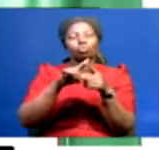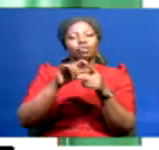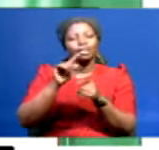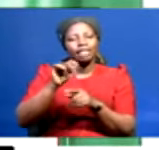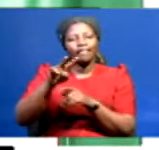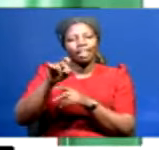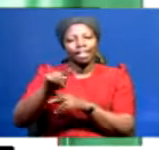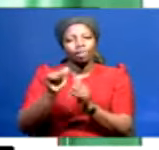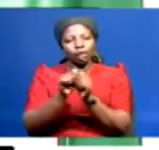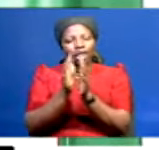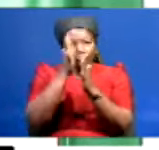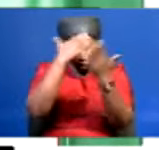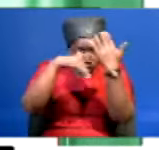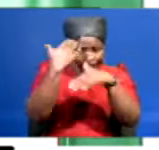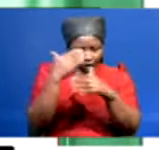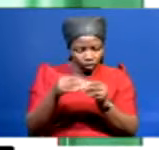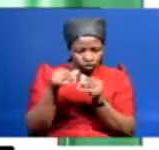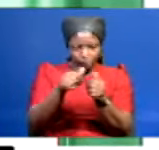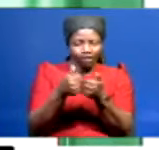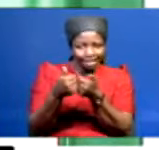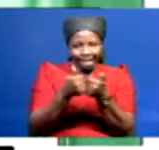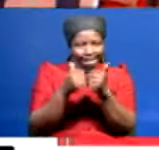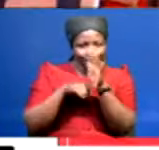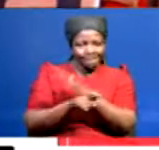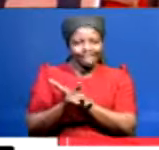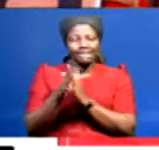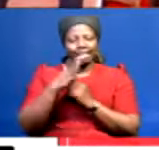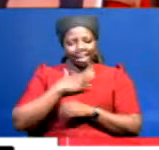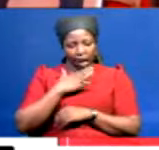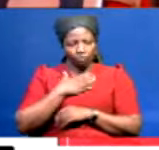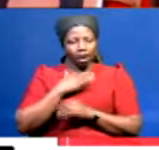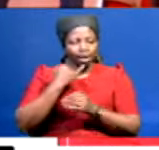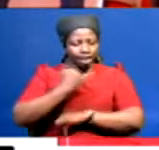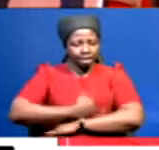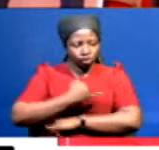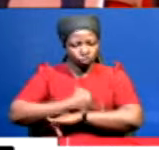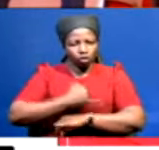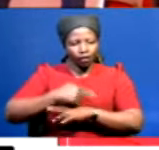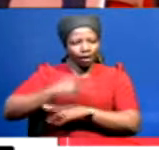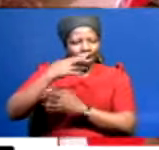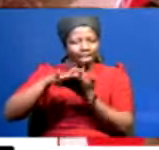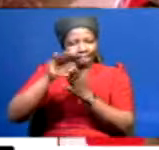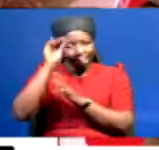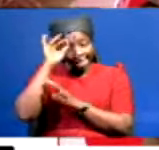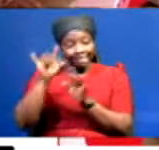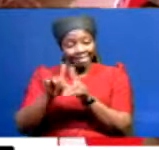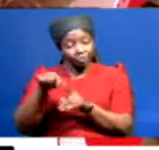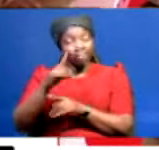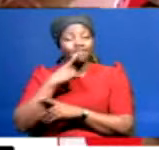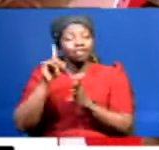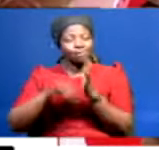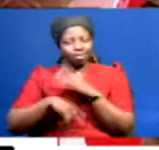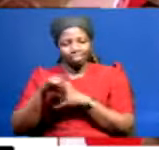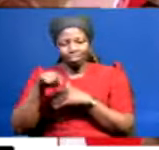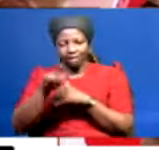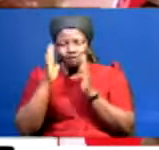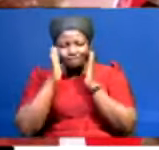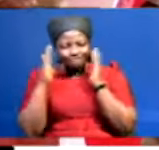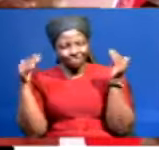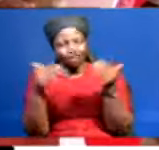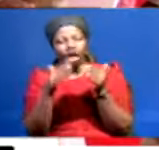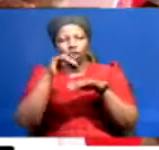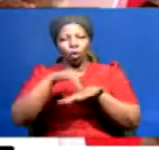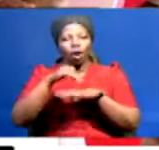in our institutions of higher learning. Ruto also reiterated his commitment to lowering the cost